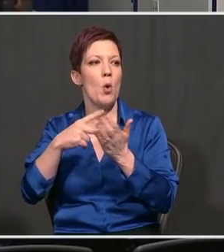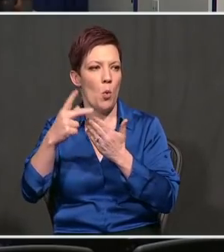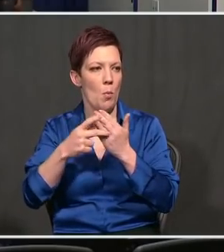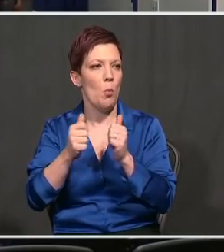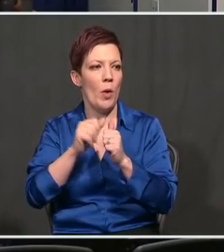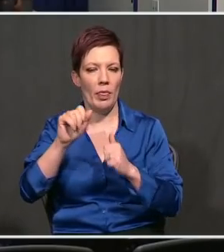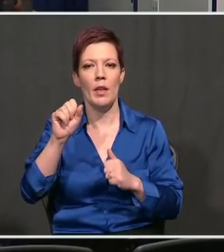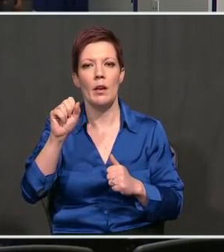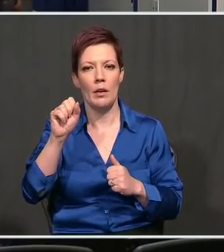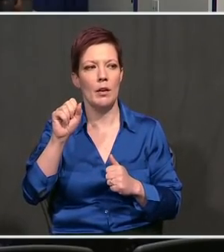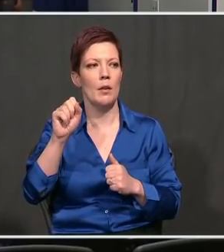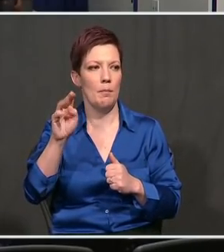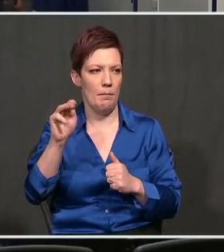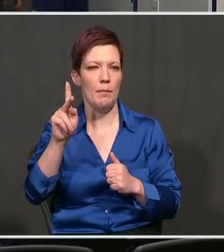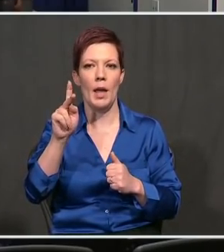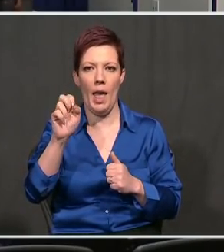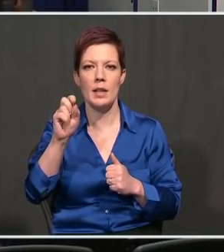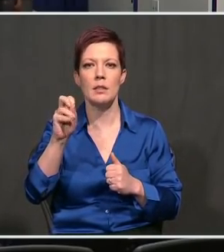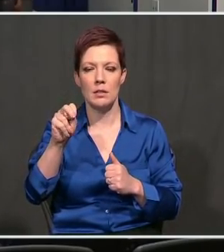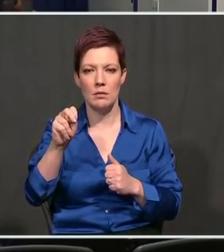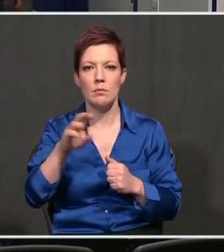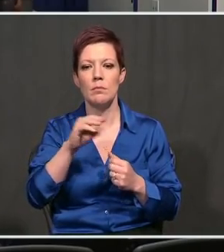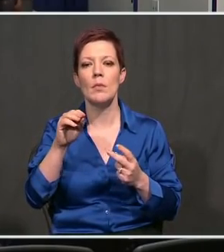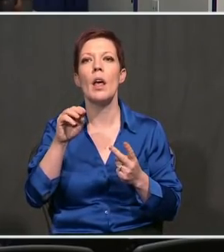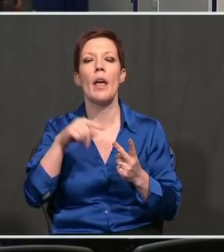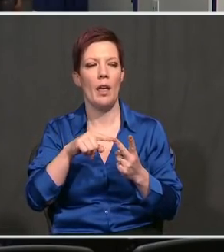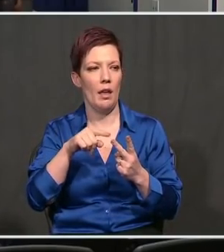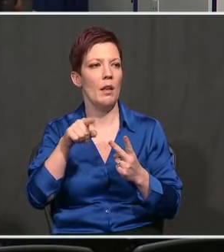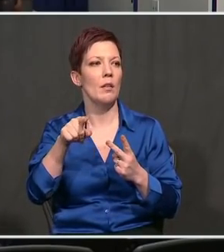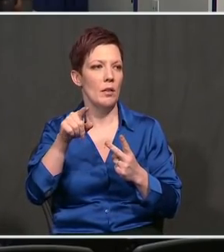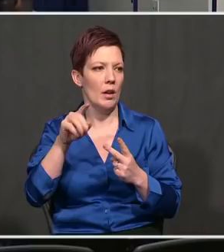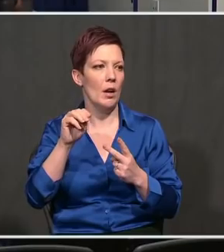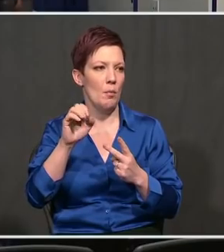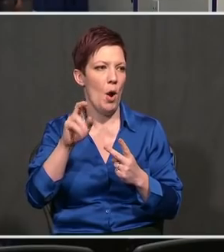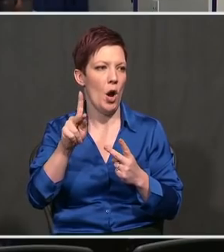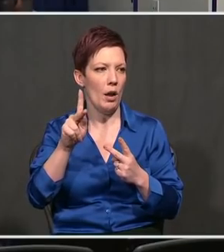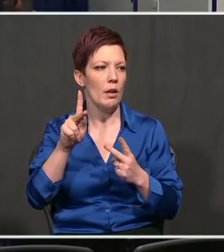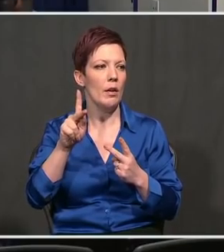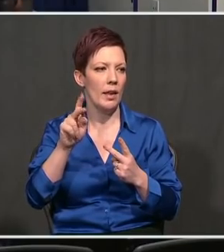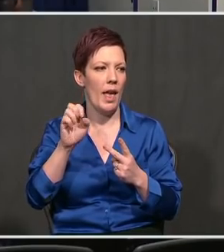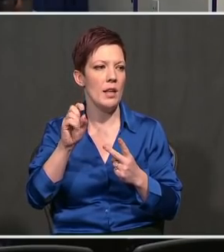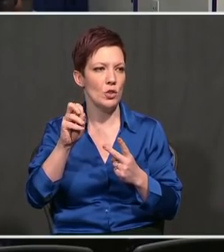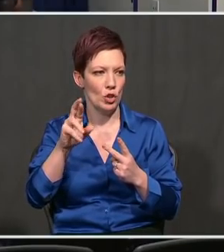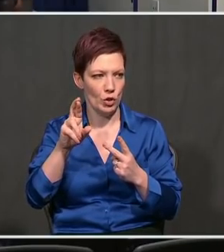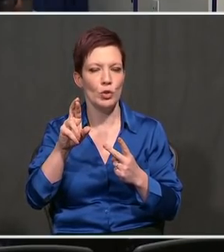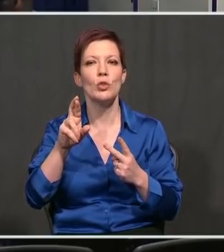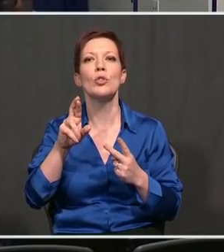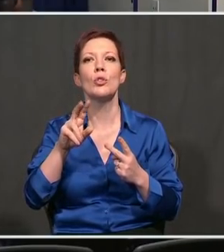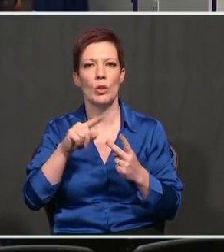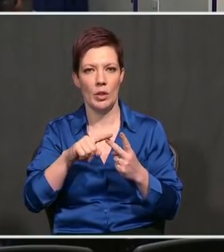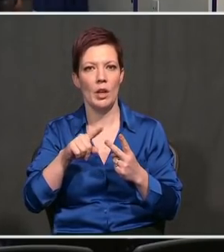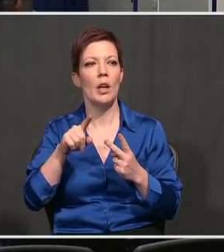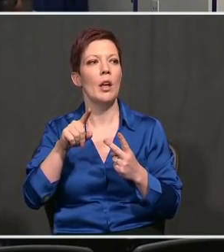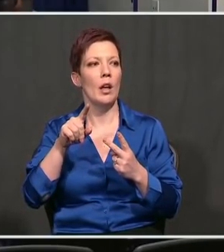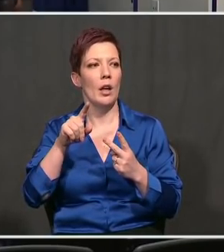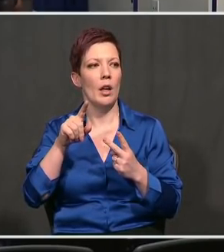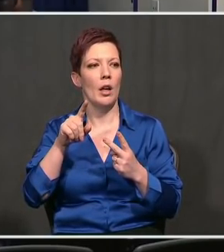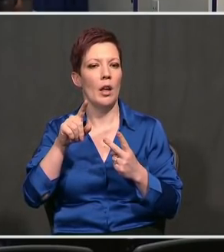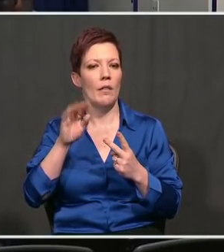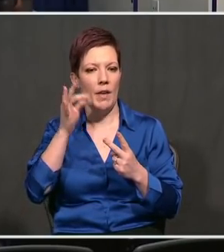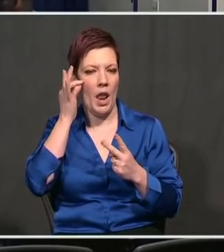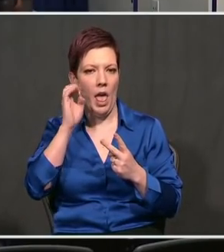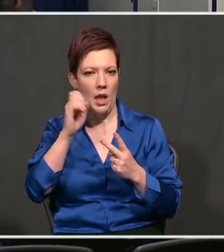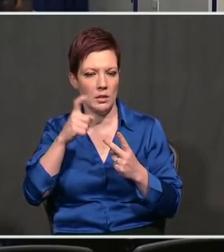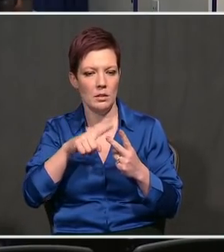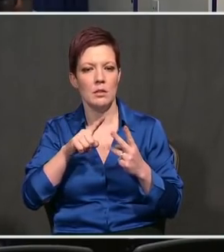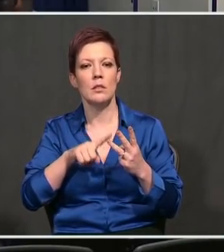Mark Casper, Chairman, President, and CEO of Thermo Fisher. Wes Wheeler, President, UPS Healthcare, and